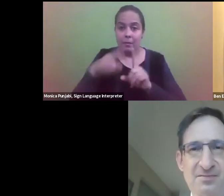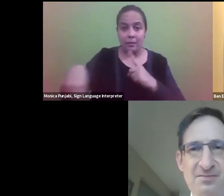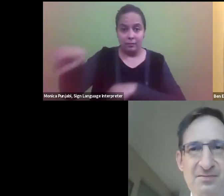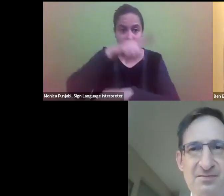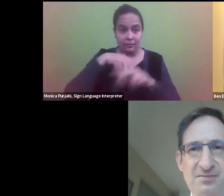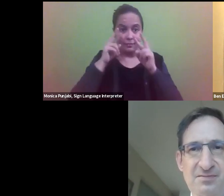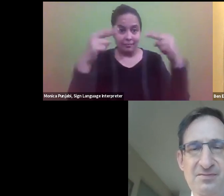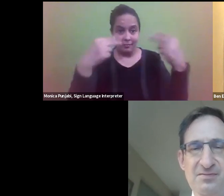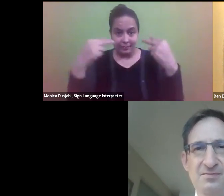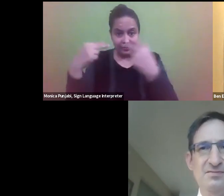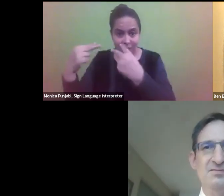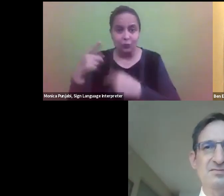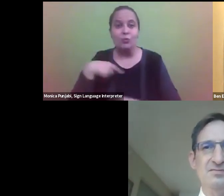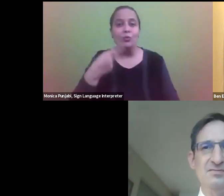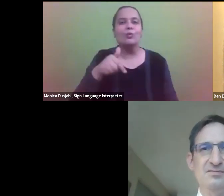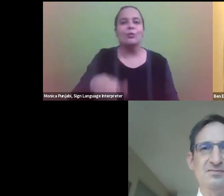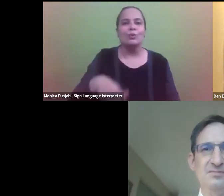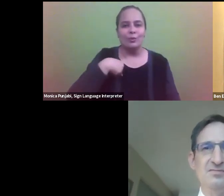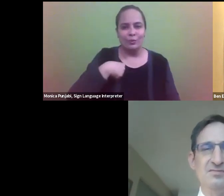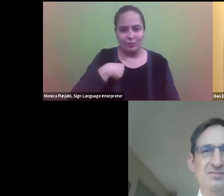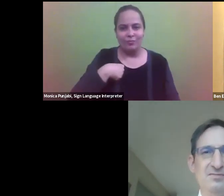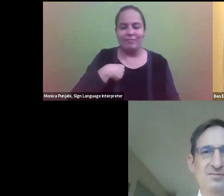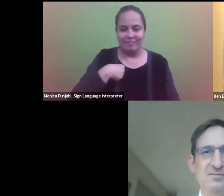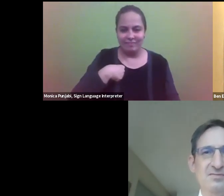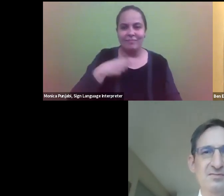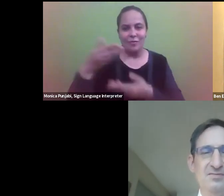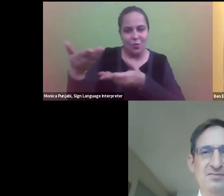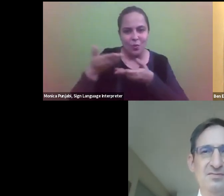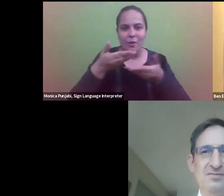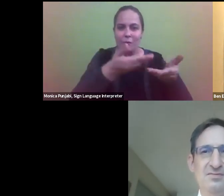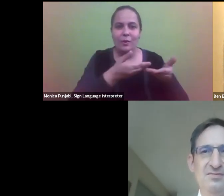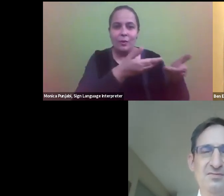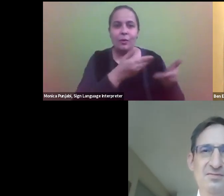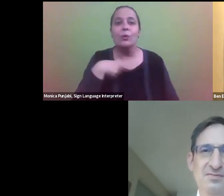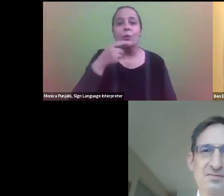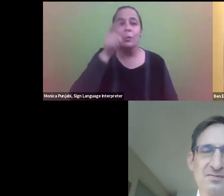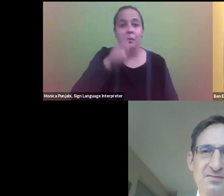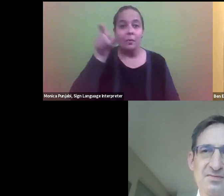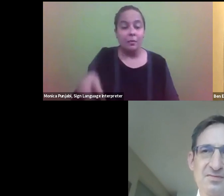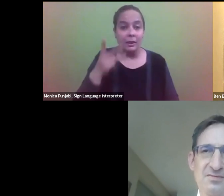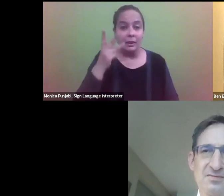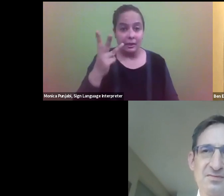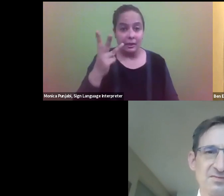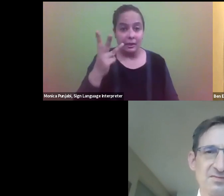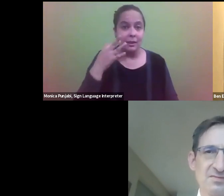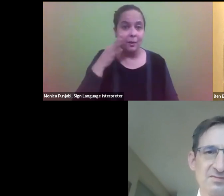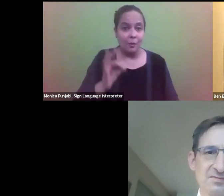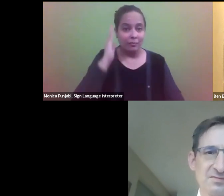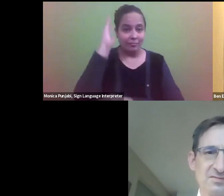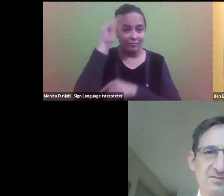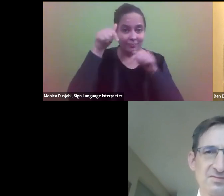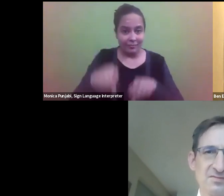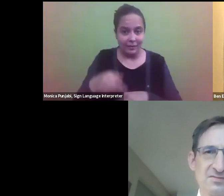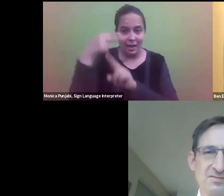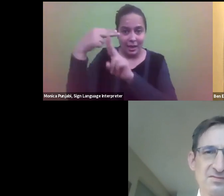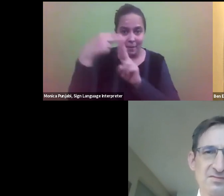and welcome to our three panelists, Kanishka, Shivangi, and Faraz. I should also welcome warmly